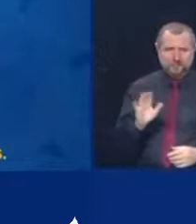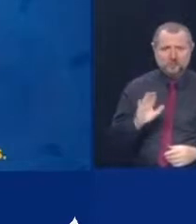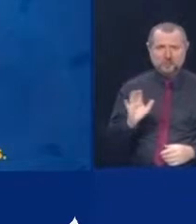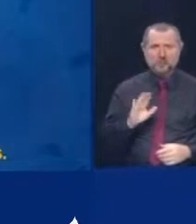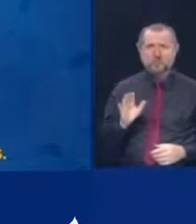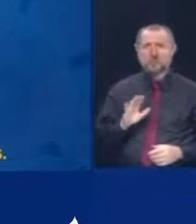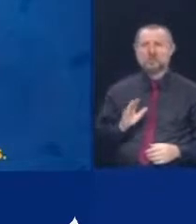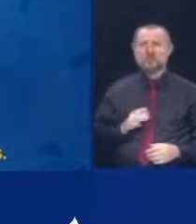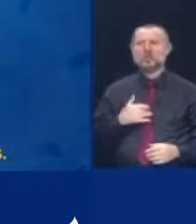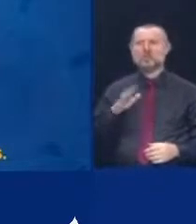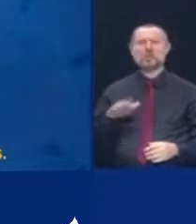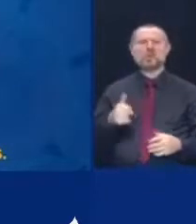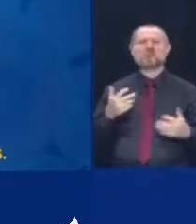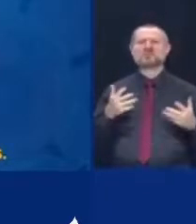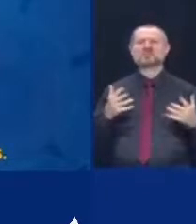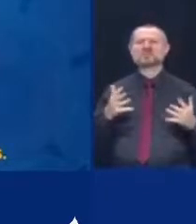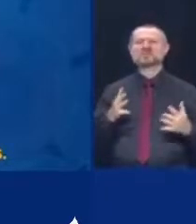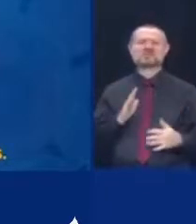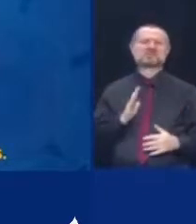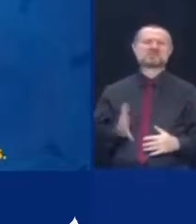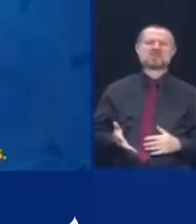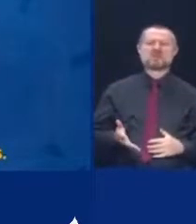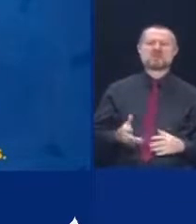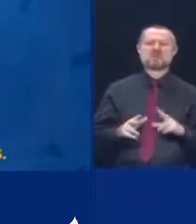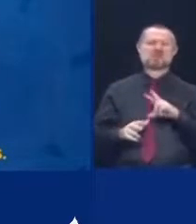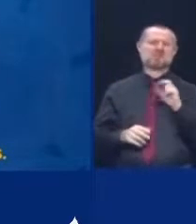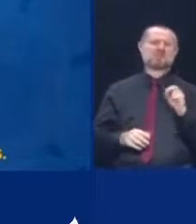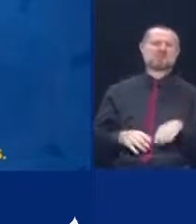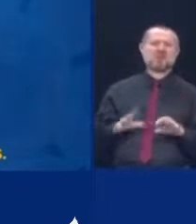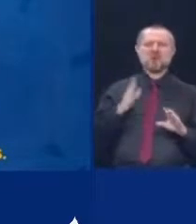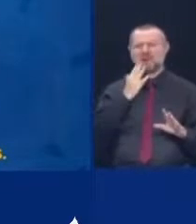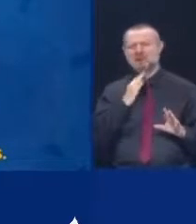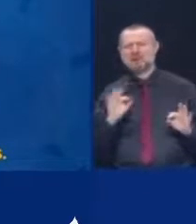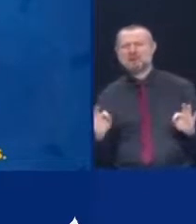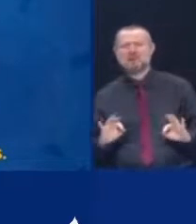fine. We're fine. We're only at 3%.